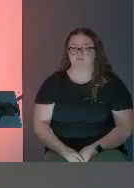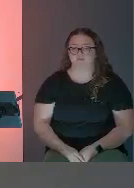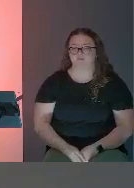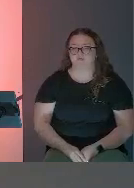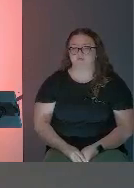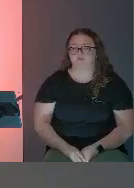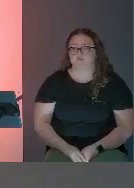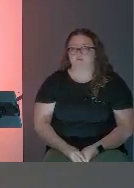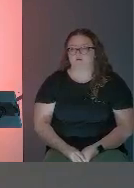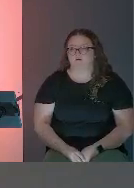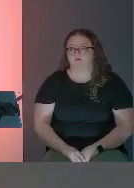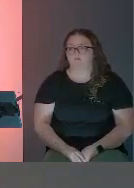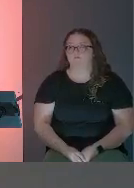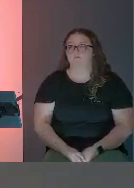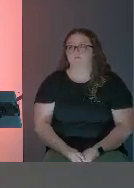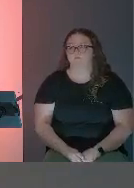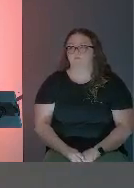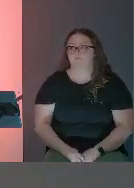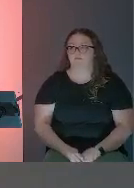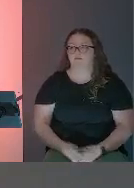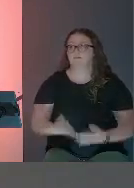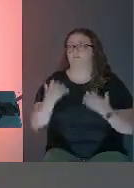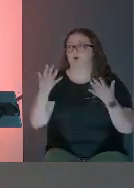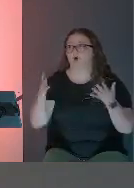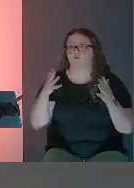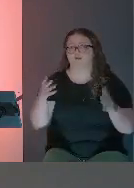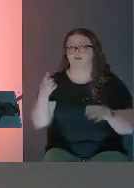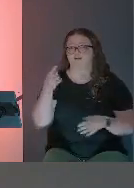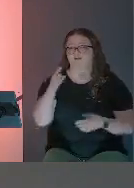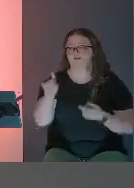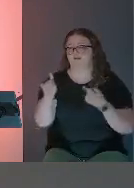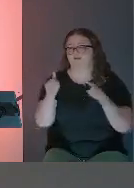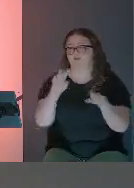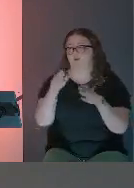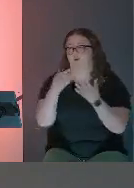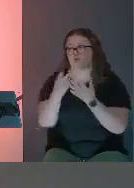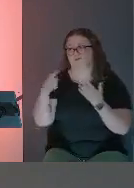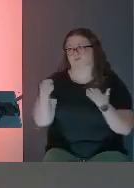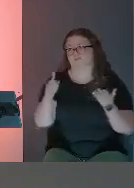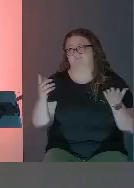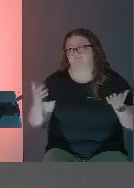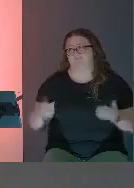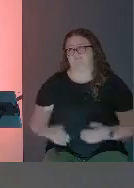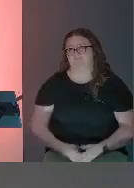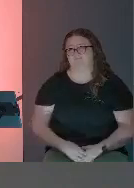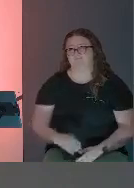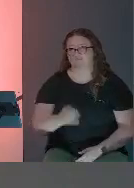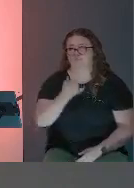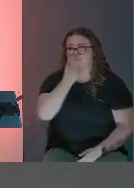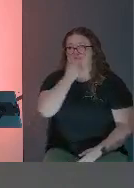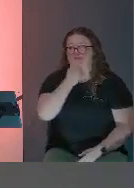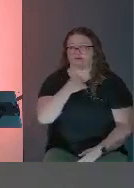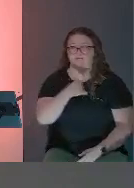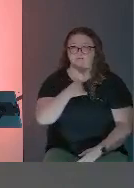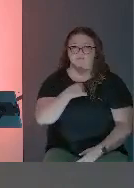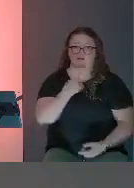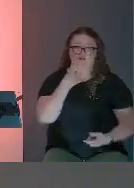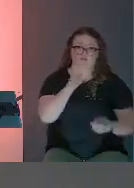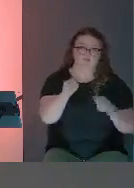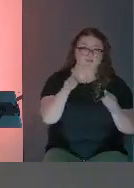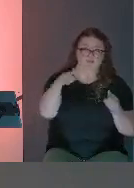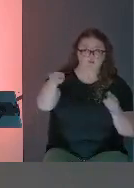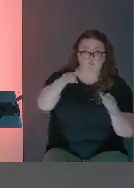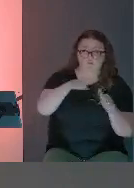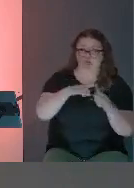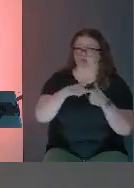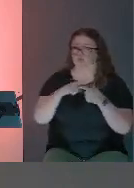I'm already offending everybody. I'm offending myself, the church, you guys, everybody